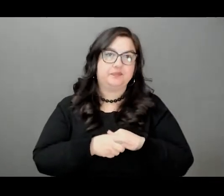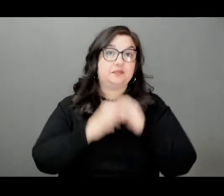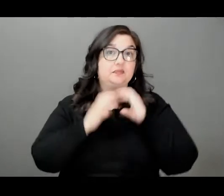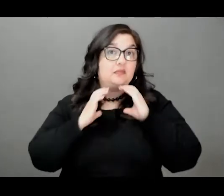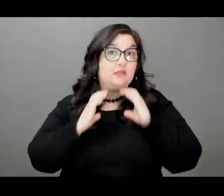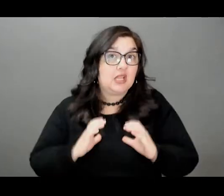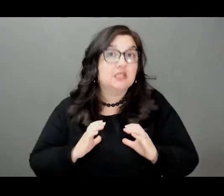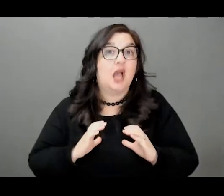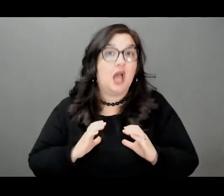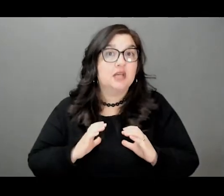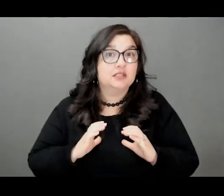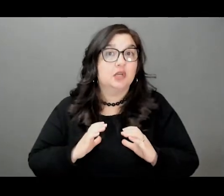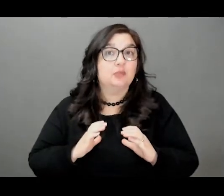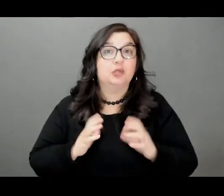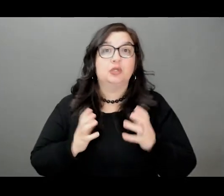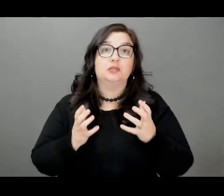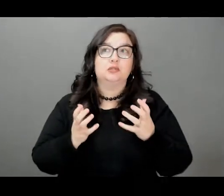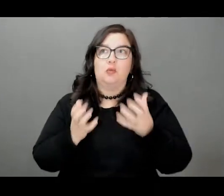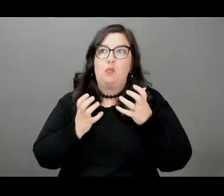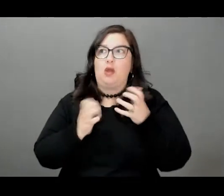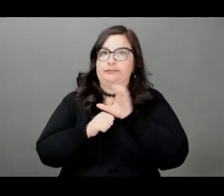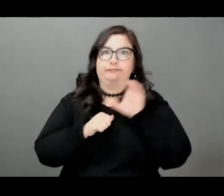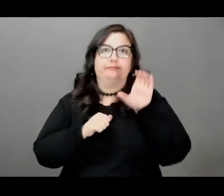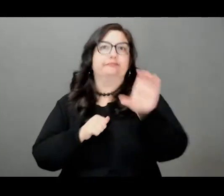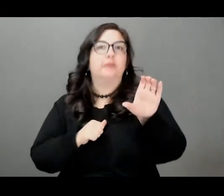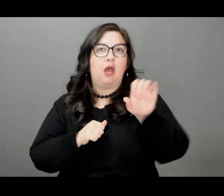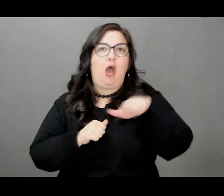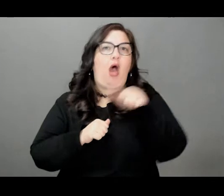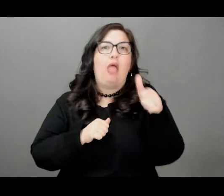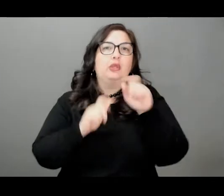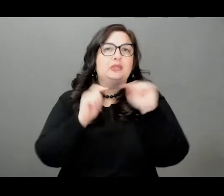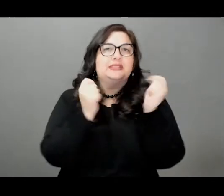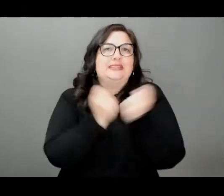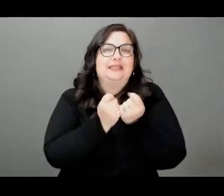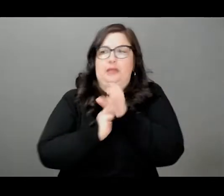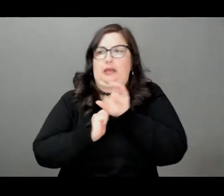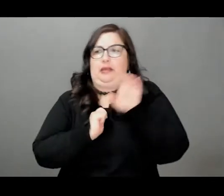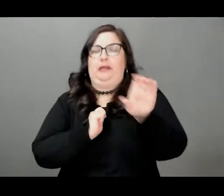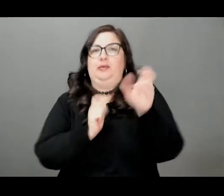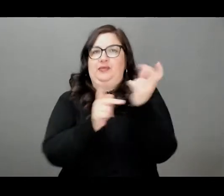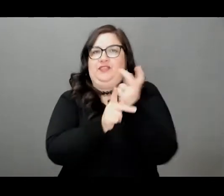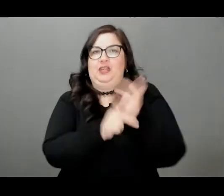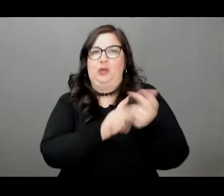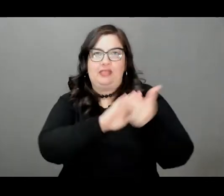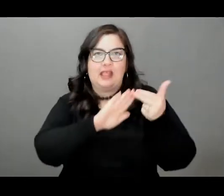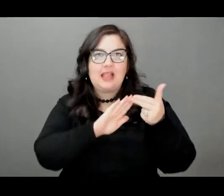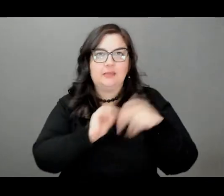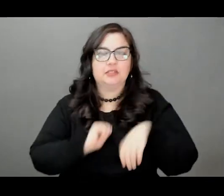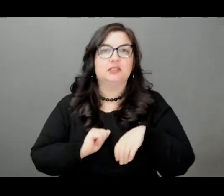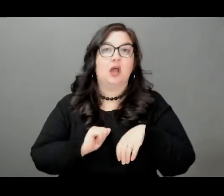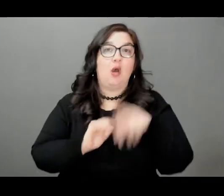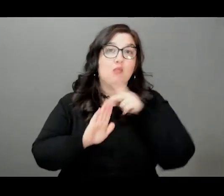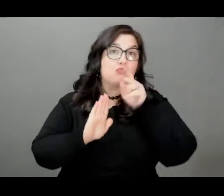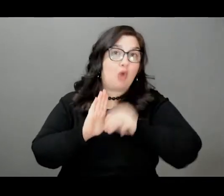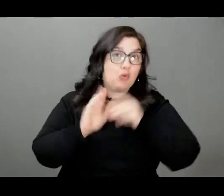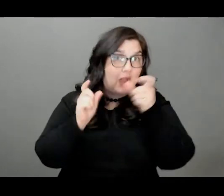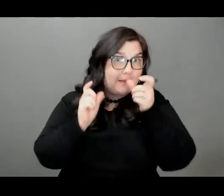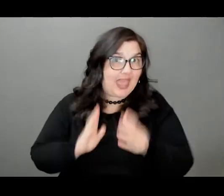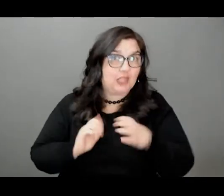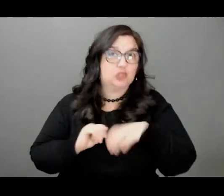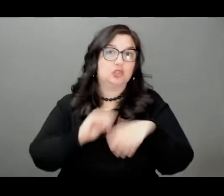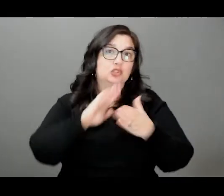goes into data labeling, right? And customers are typically looking to outsource this to other in-house teams,